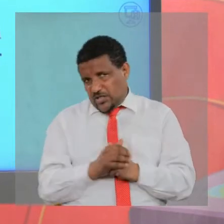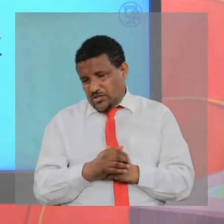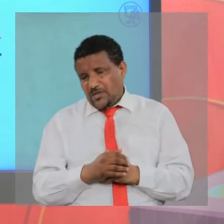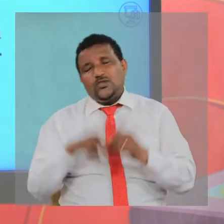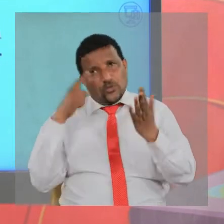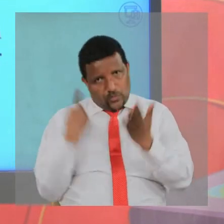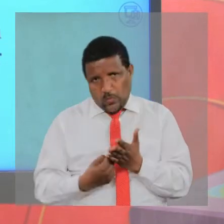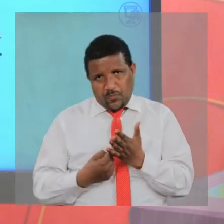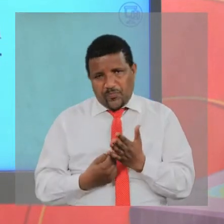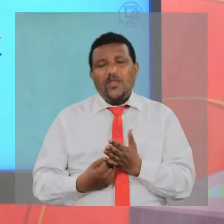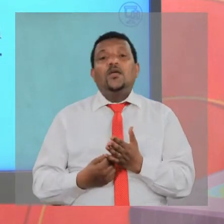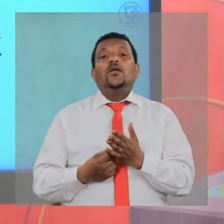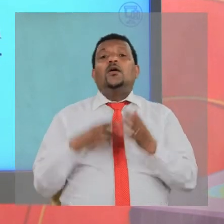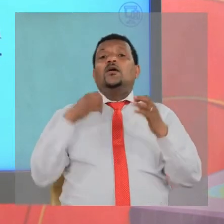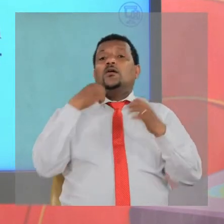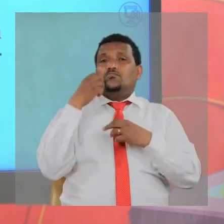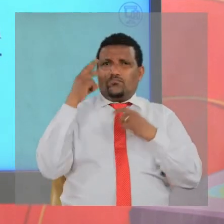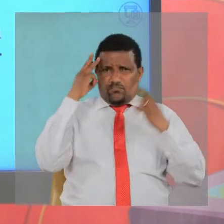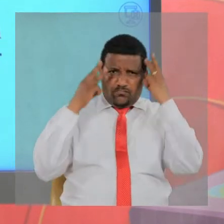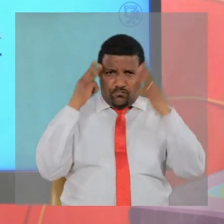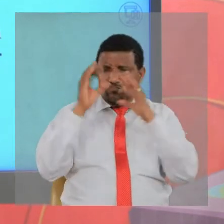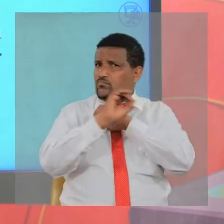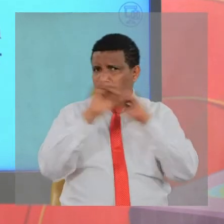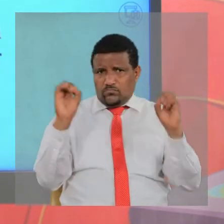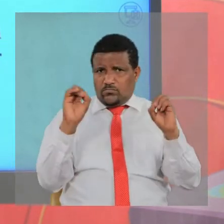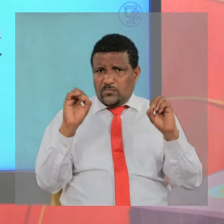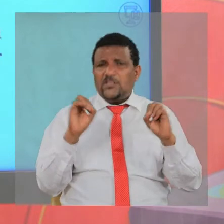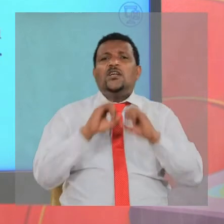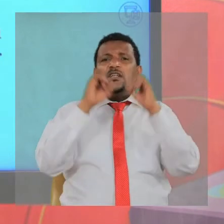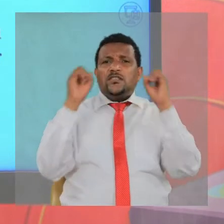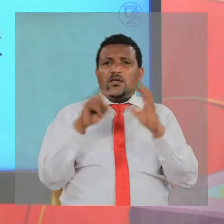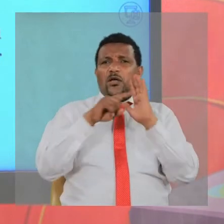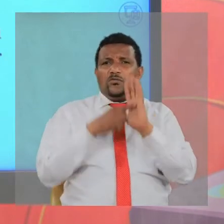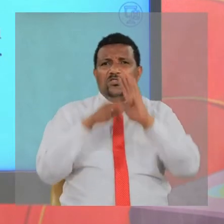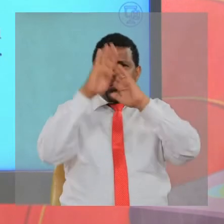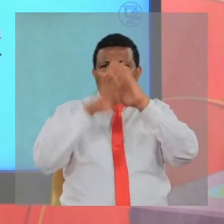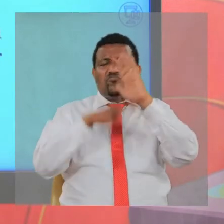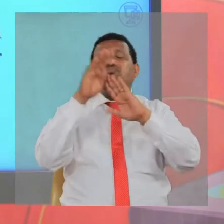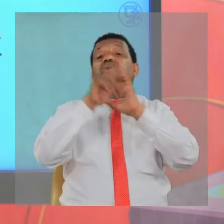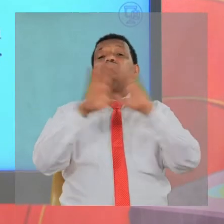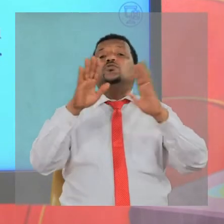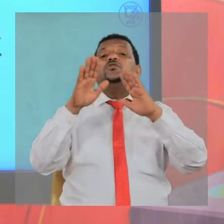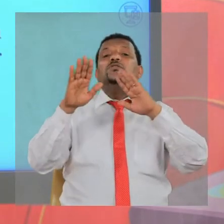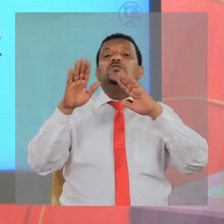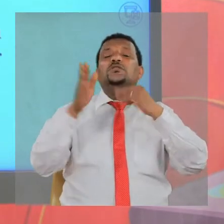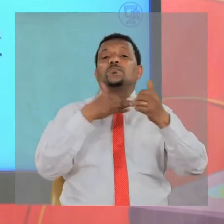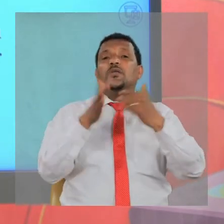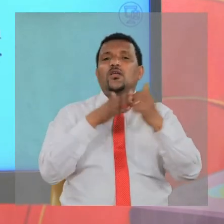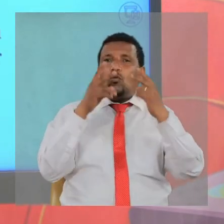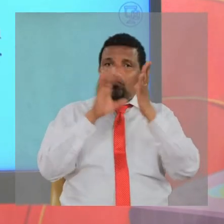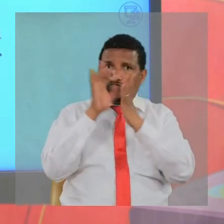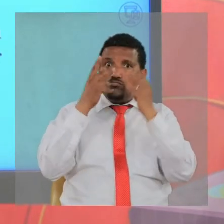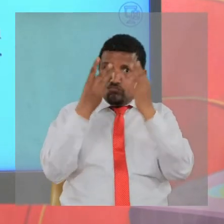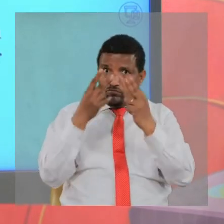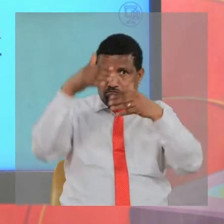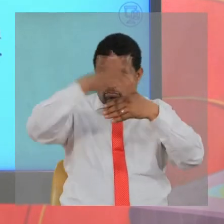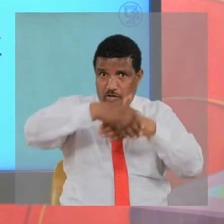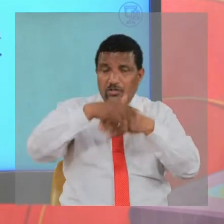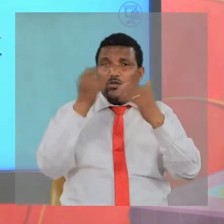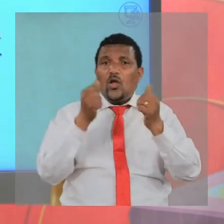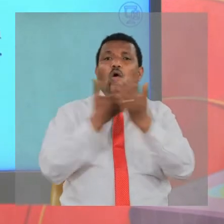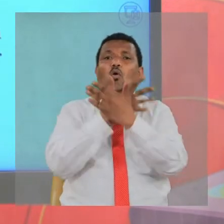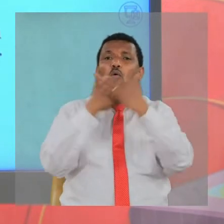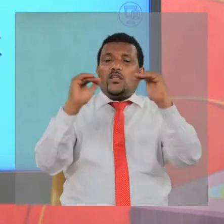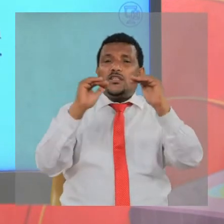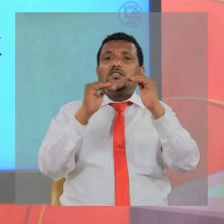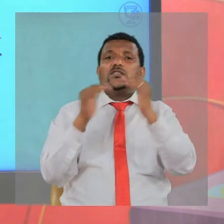So don't worry about the signs increase or decrease. simply watch the numbers that are attached in the price and quantity